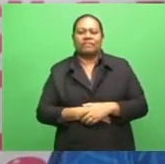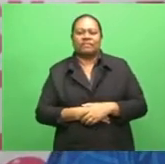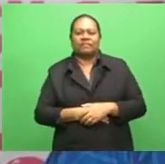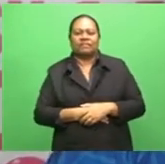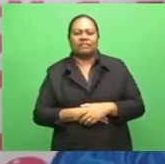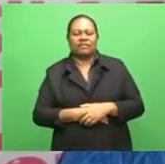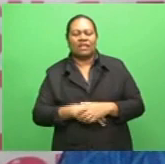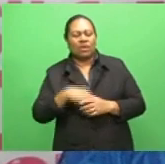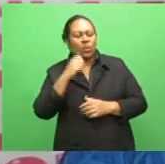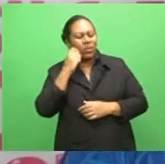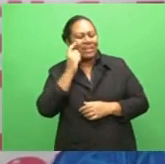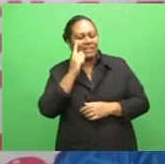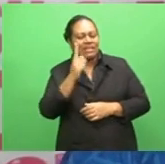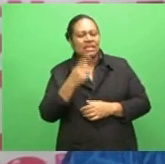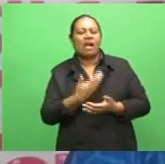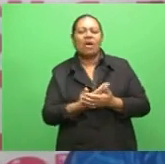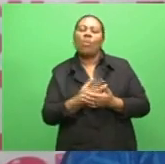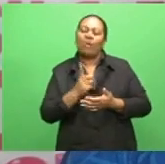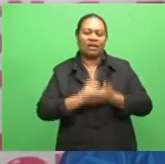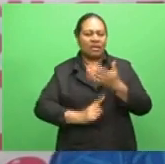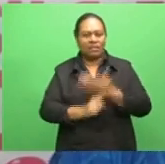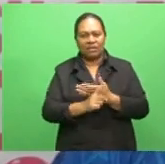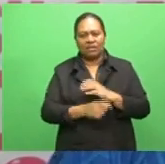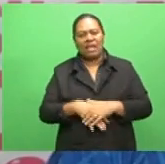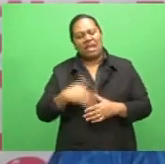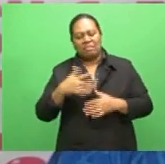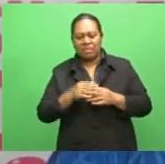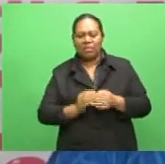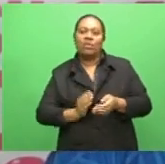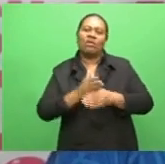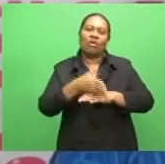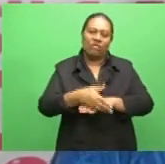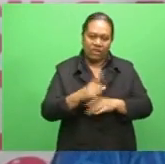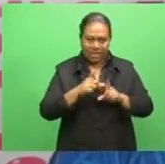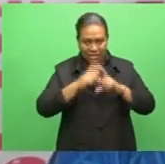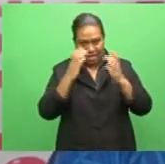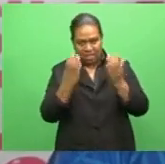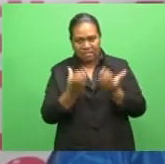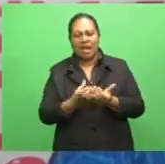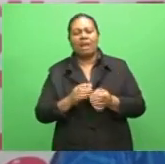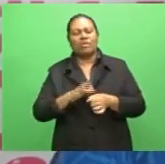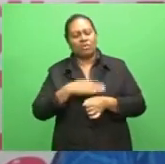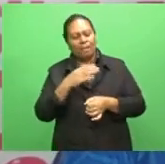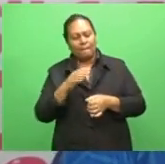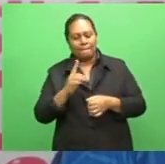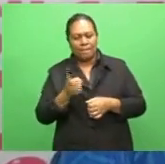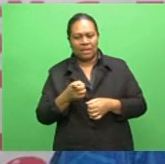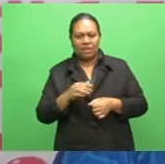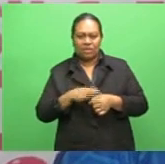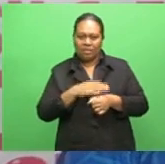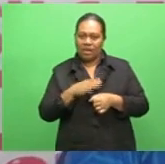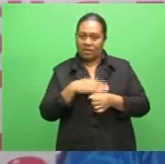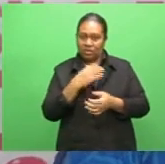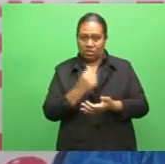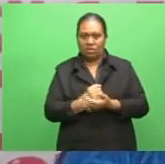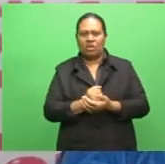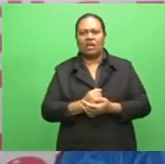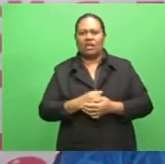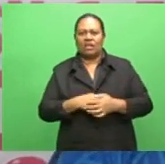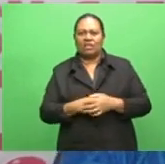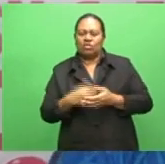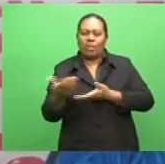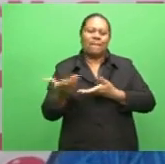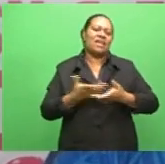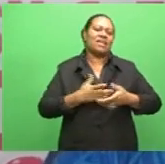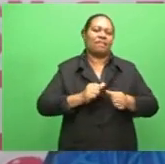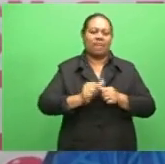and then we'll see how it goes from there. If it might spill over into December, but we need to ensure the groundwork is done to bring in the best